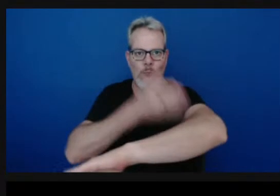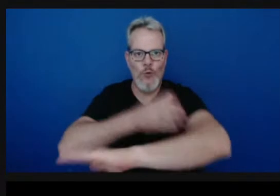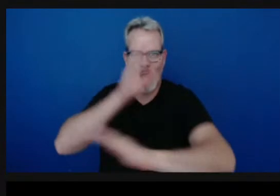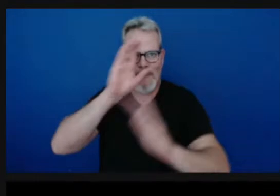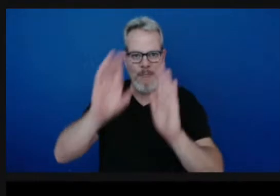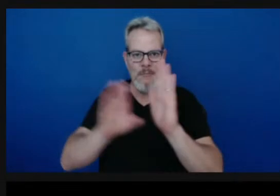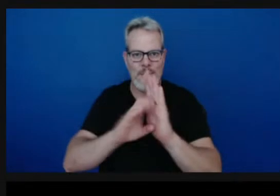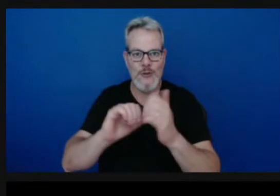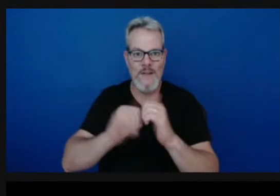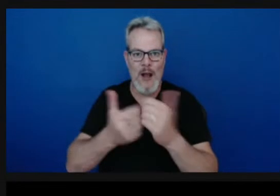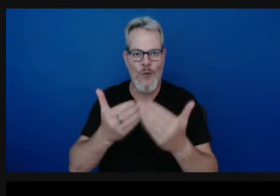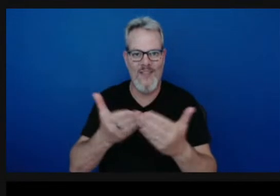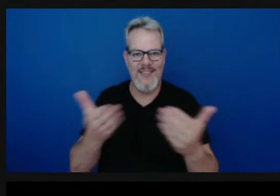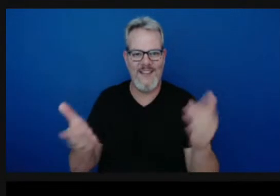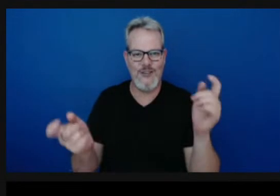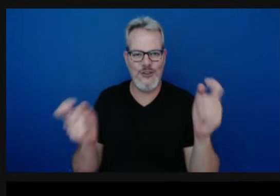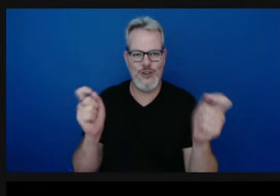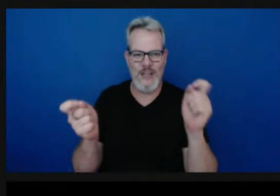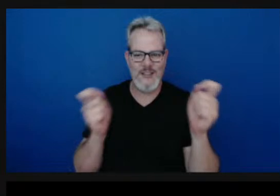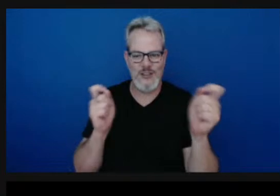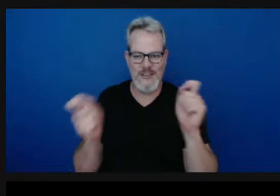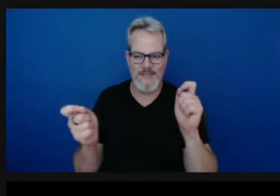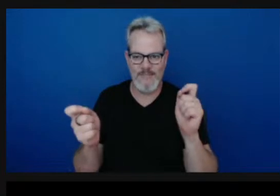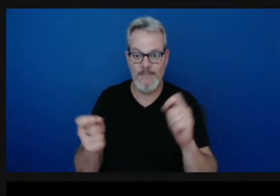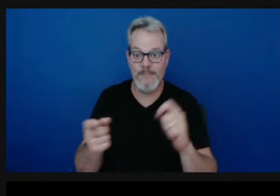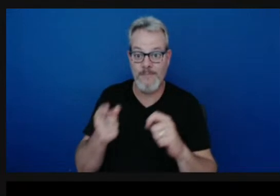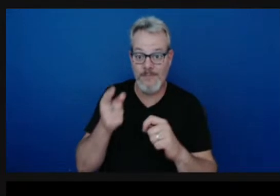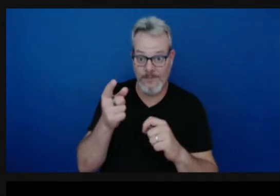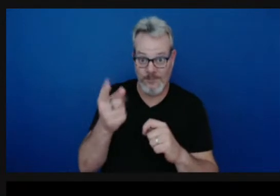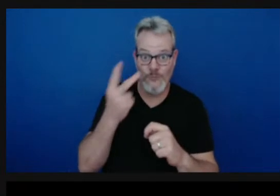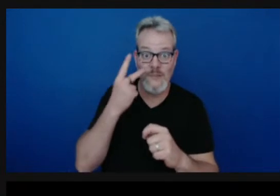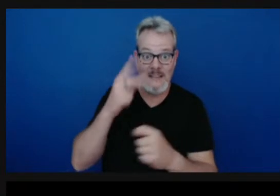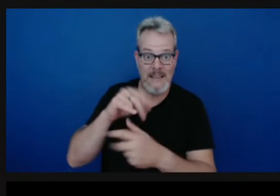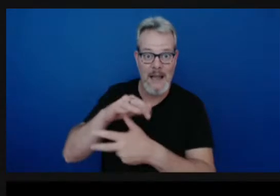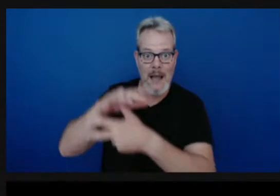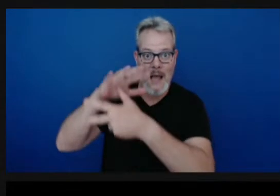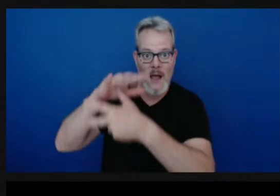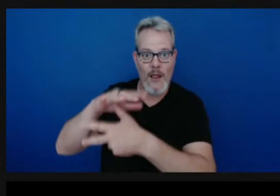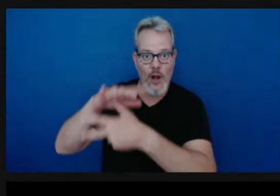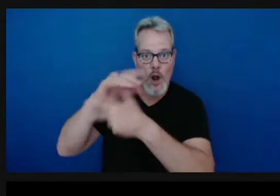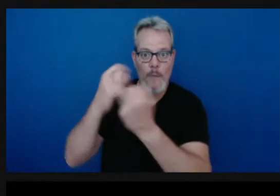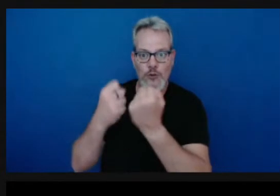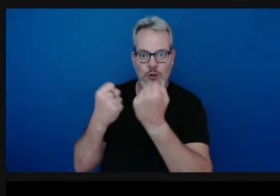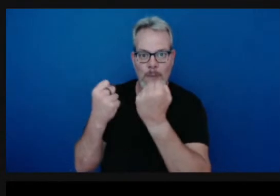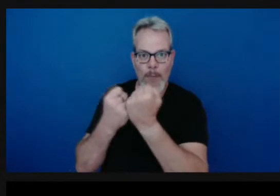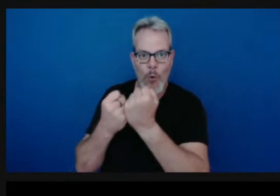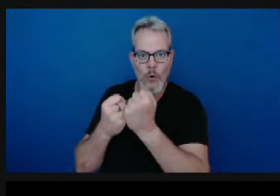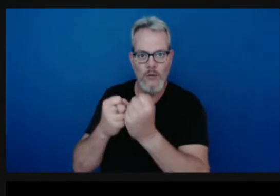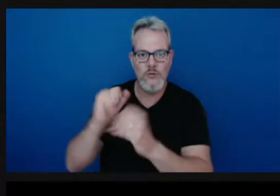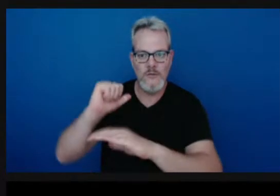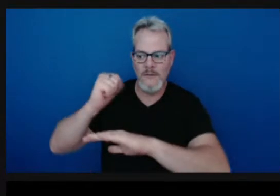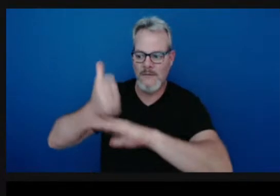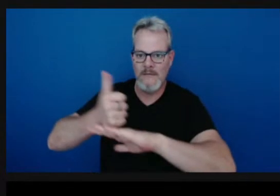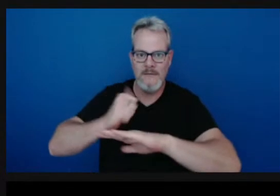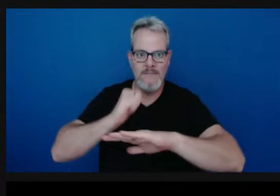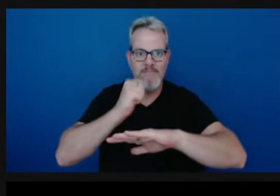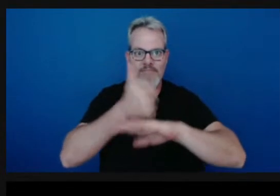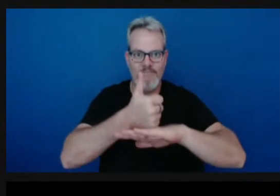detail. So here's another one. You can see they're having helicopter support to deploy these.